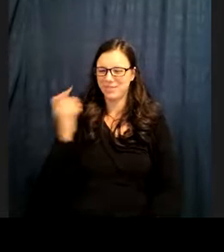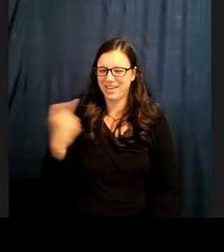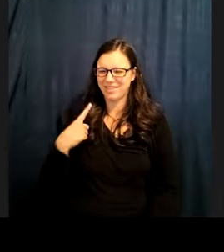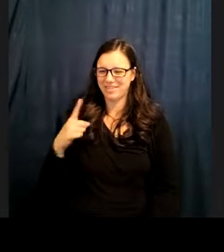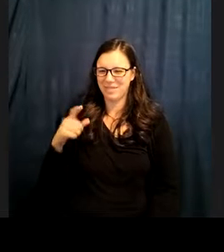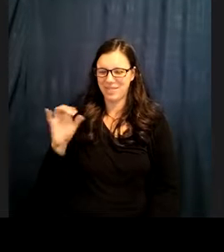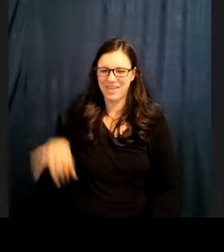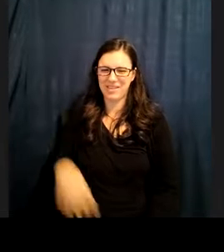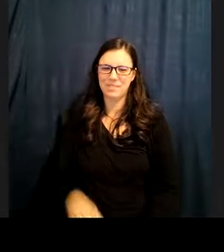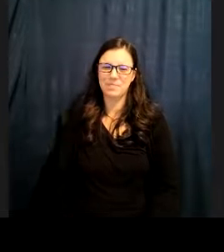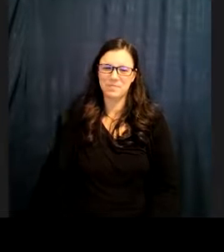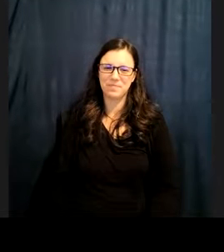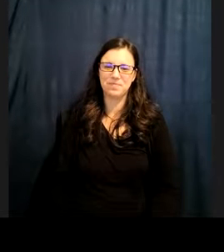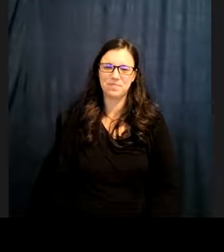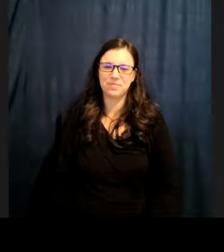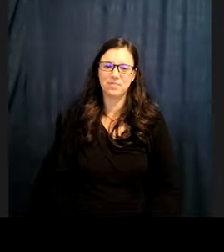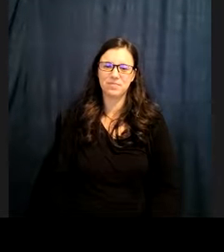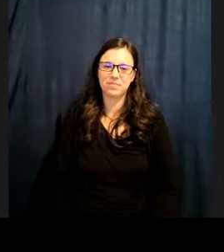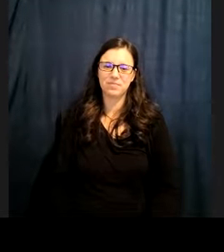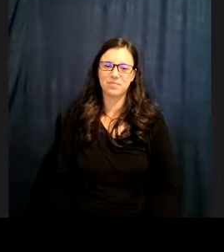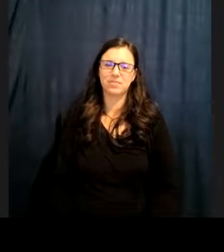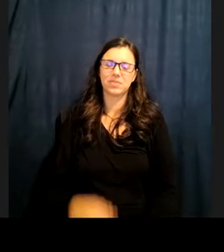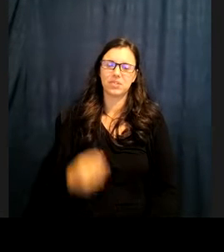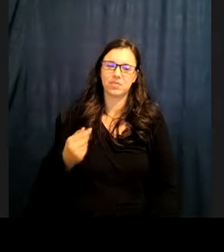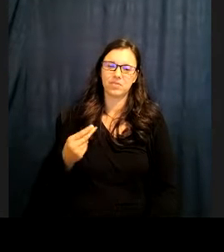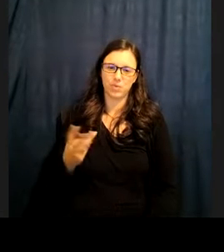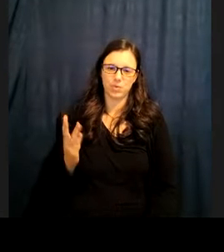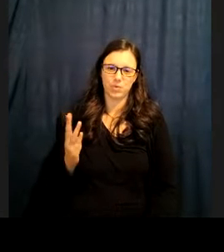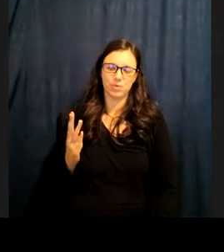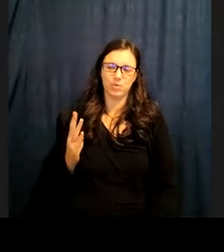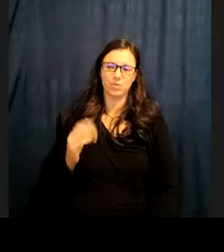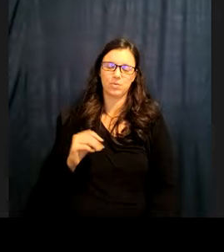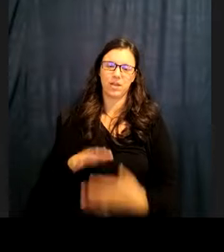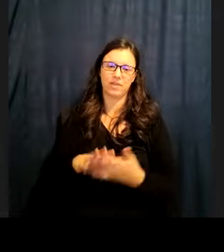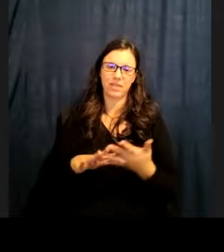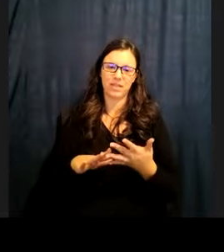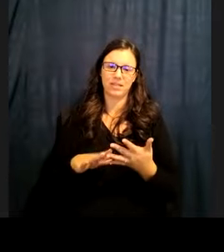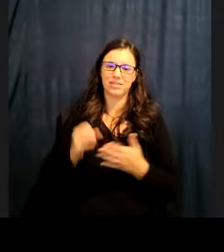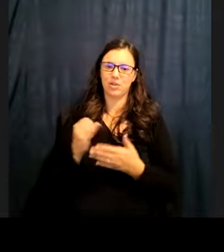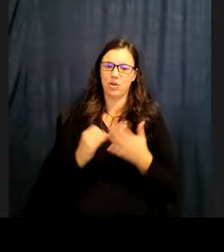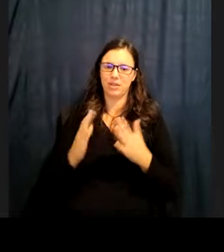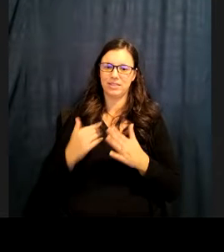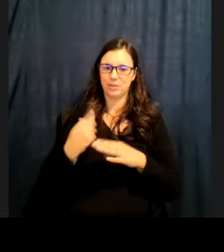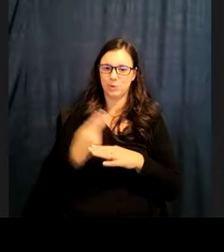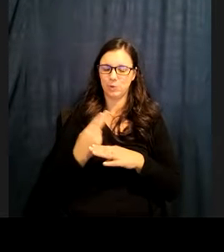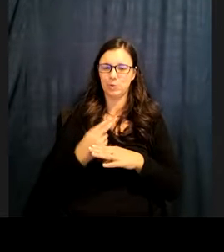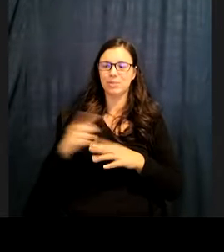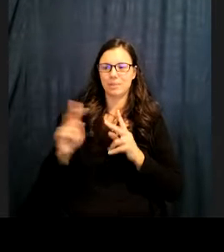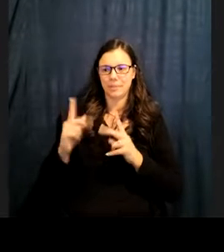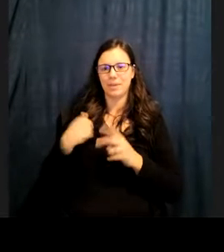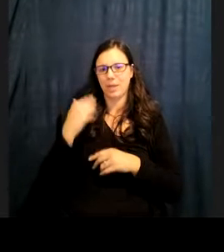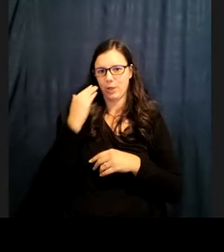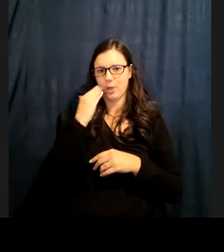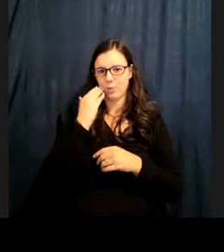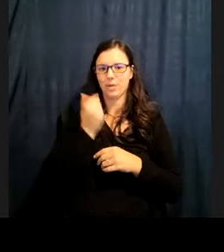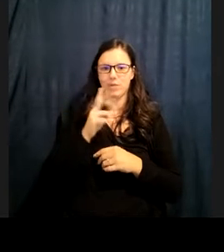that. So a few of these artists that I used are people that I know. A couple of them are